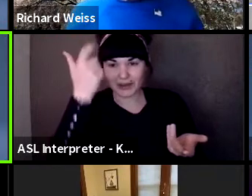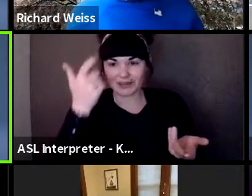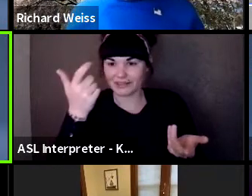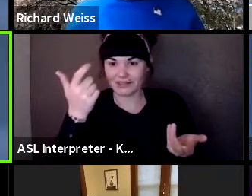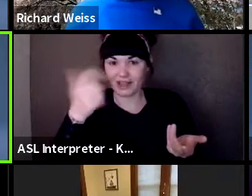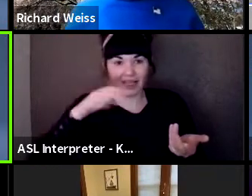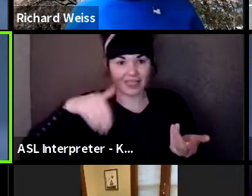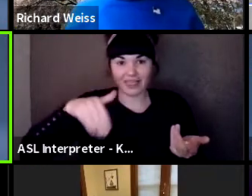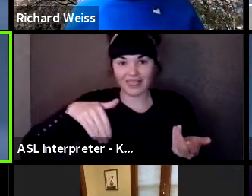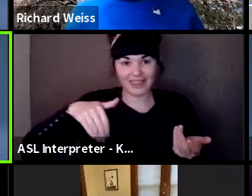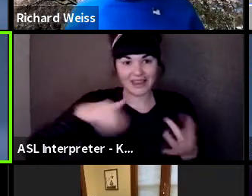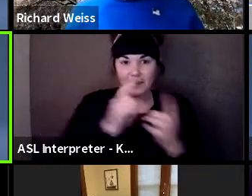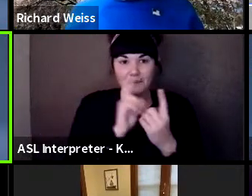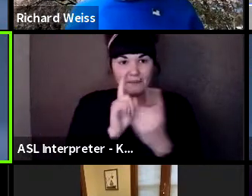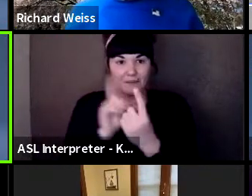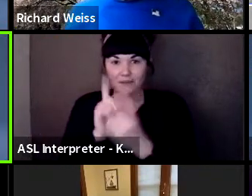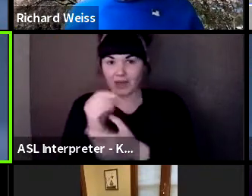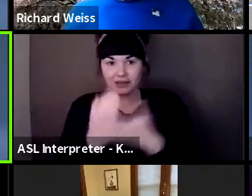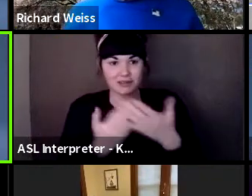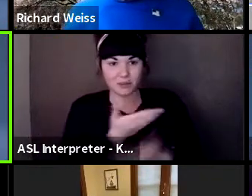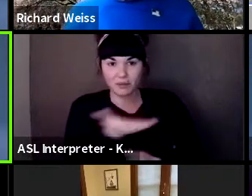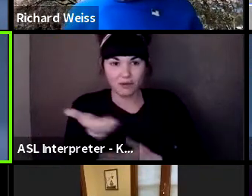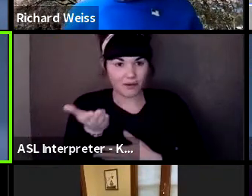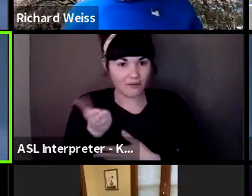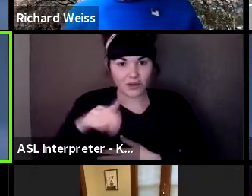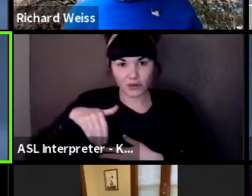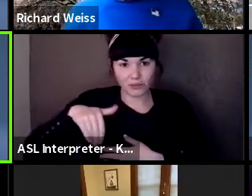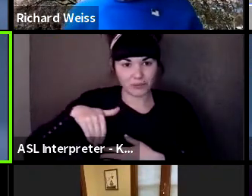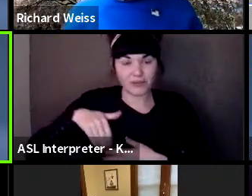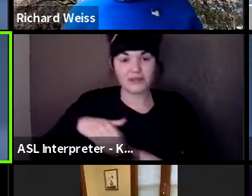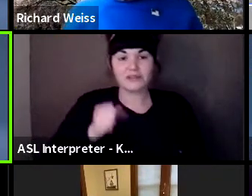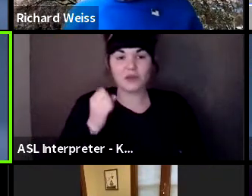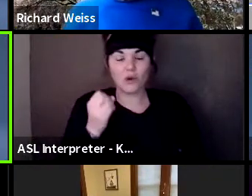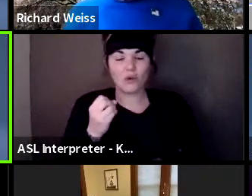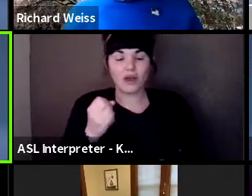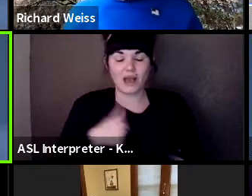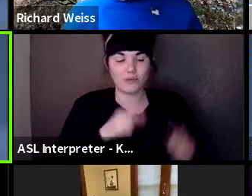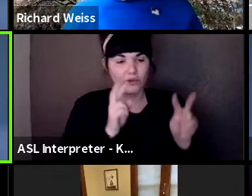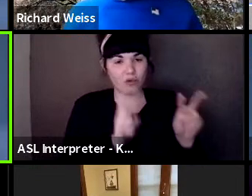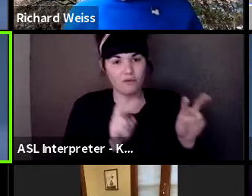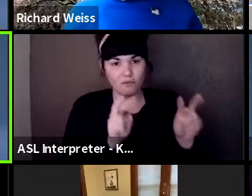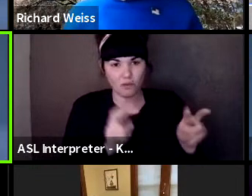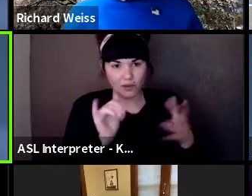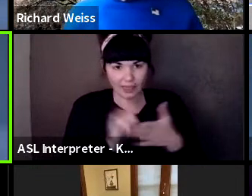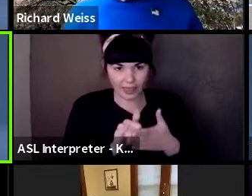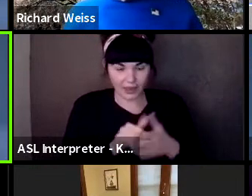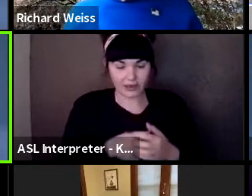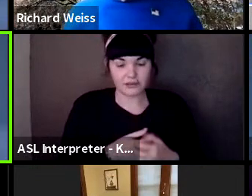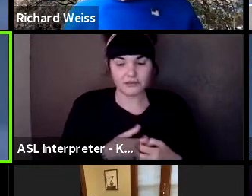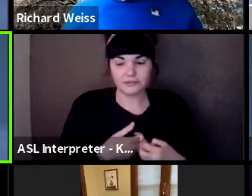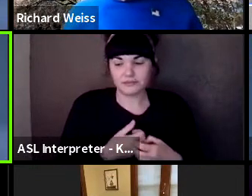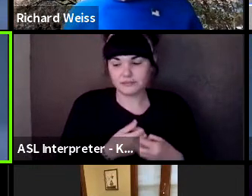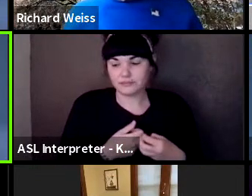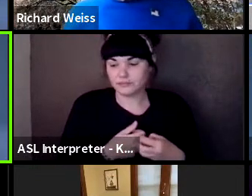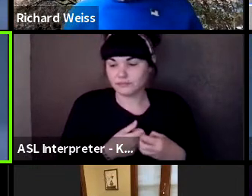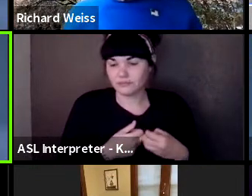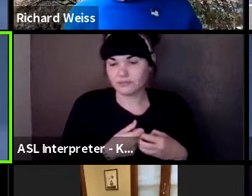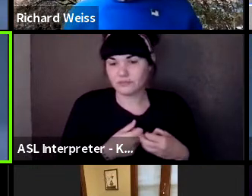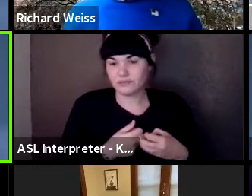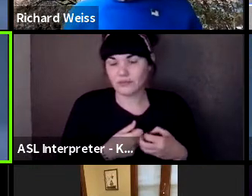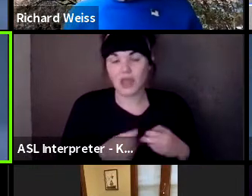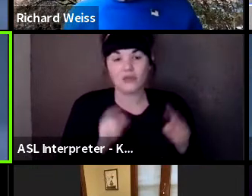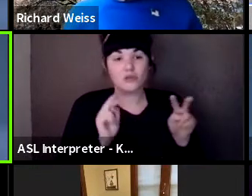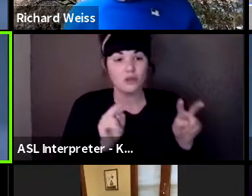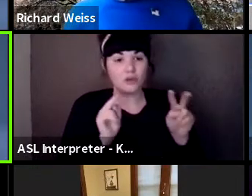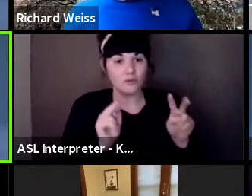not met even some of you in person. So I look forward to that. I look forward to us having time where we can get